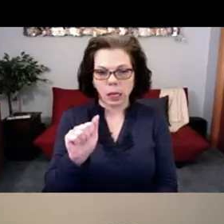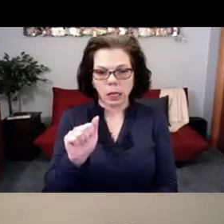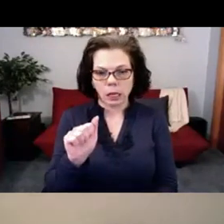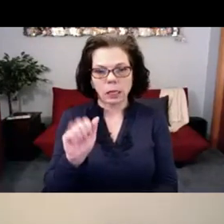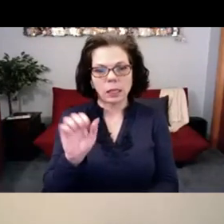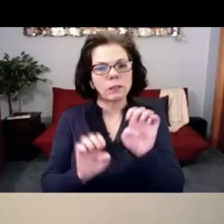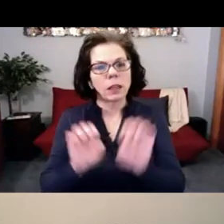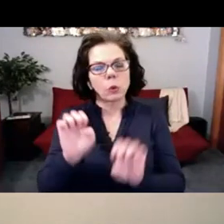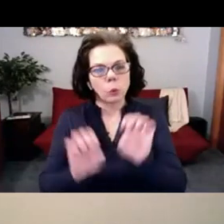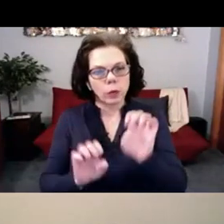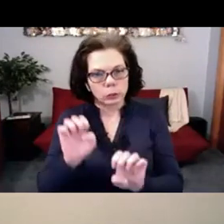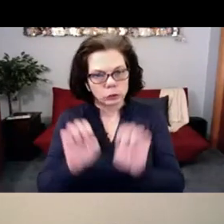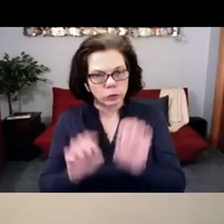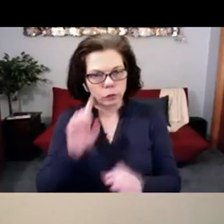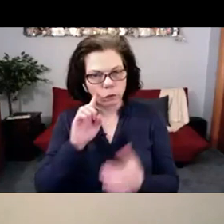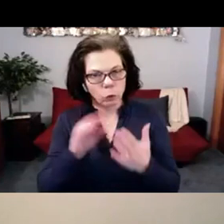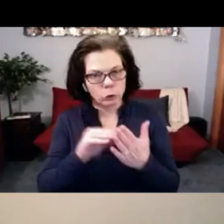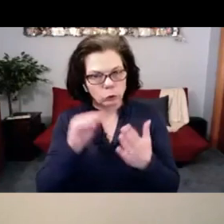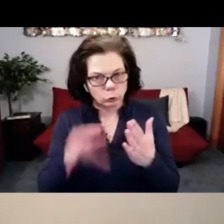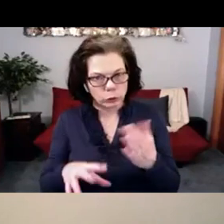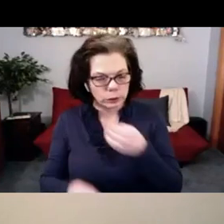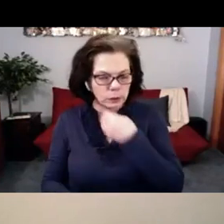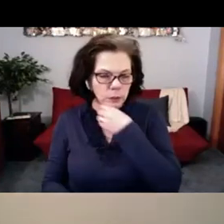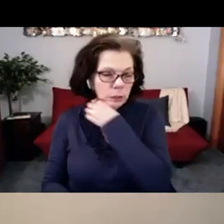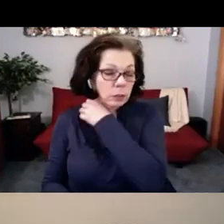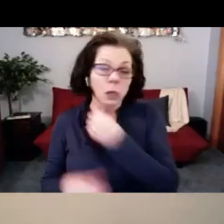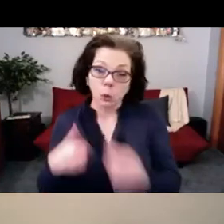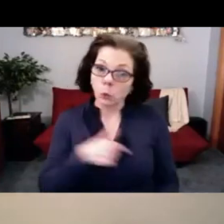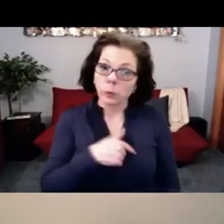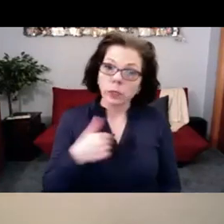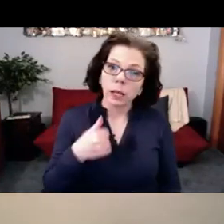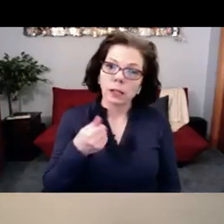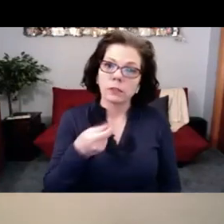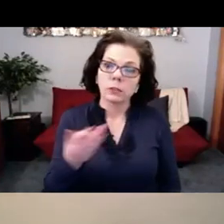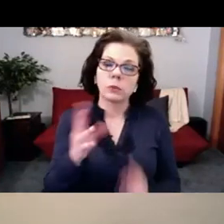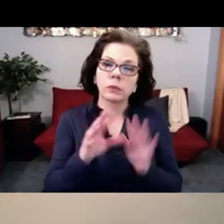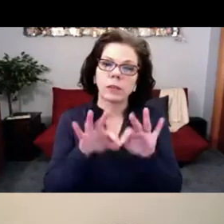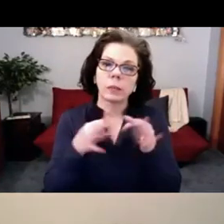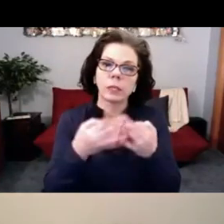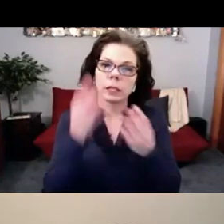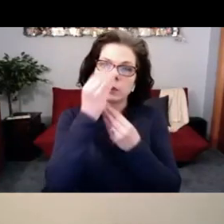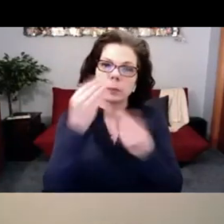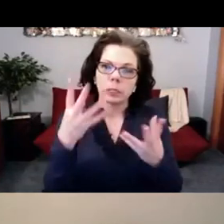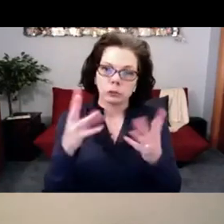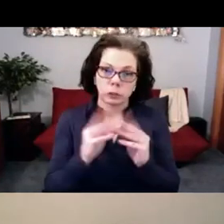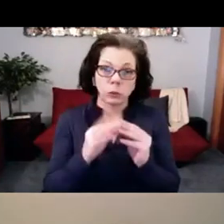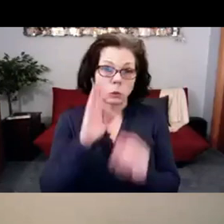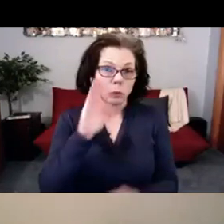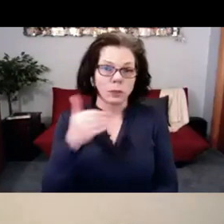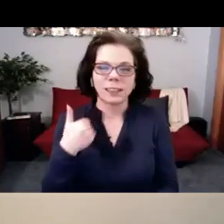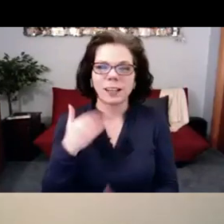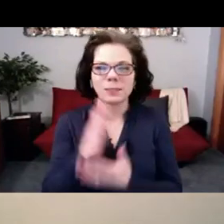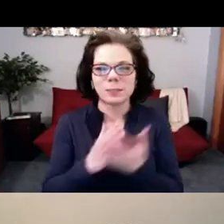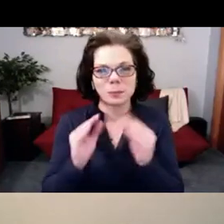evaluation of students. And we've had a few family information sessions. We'll have some more in the